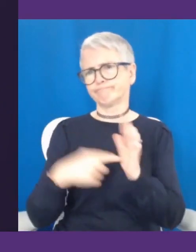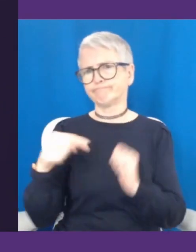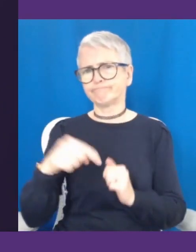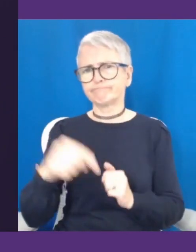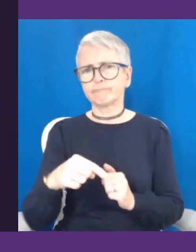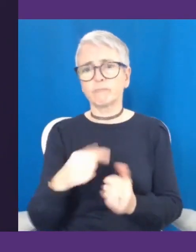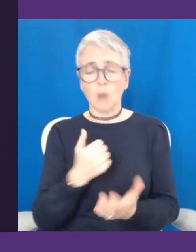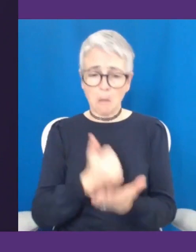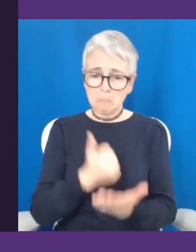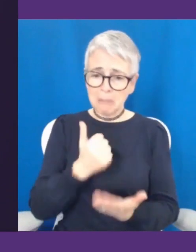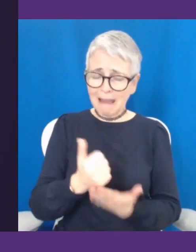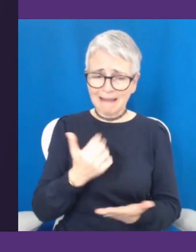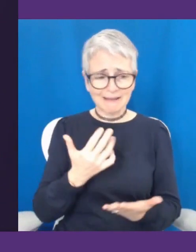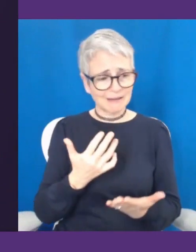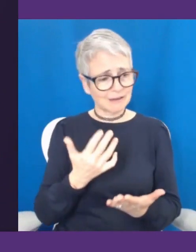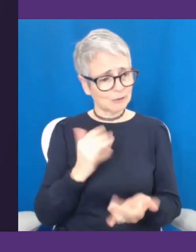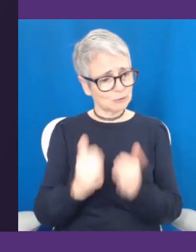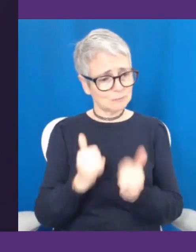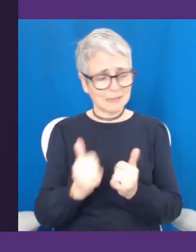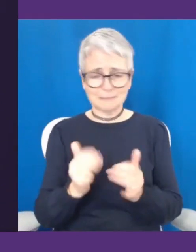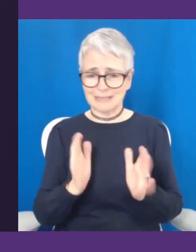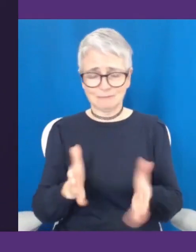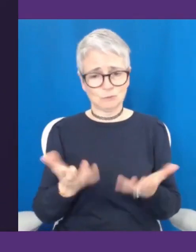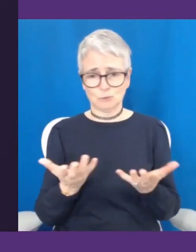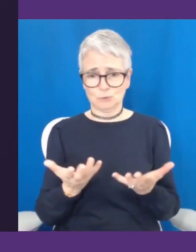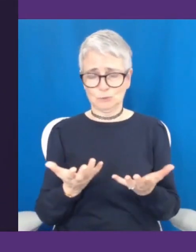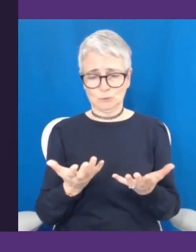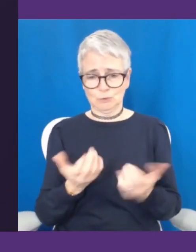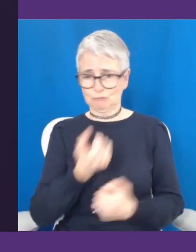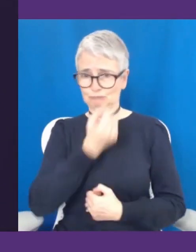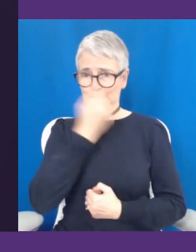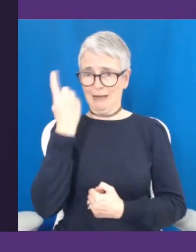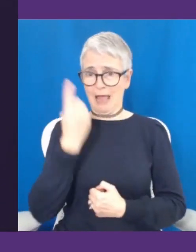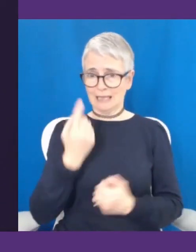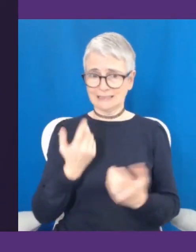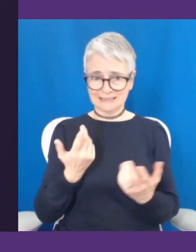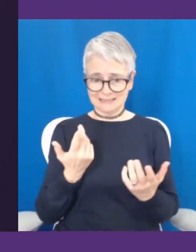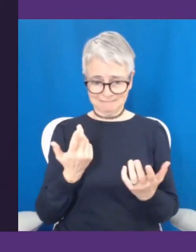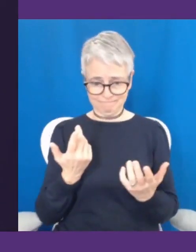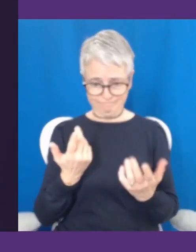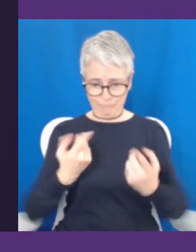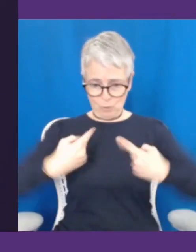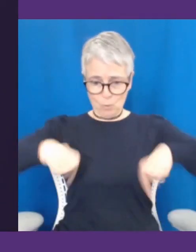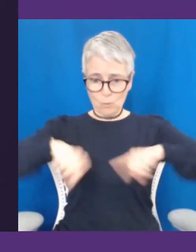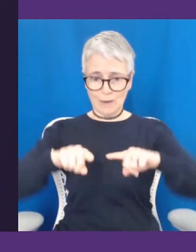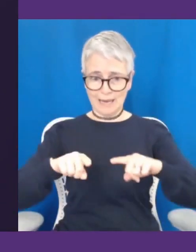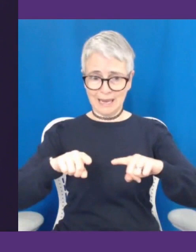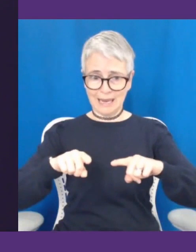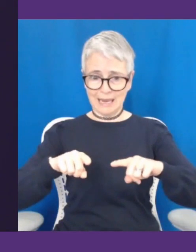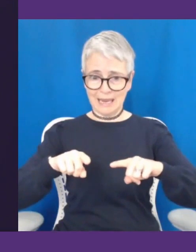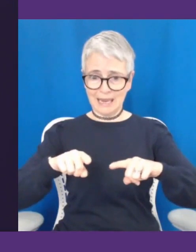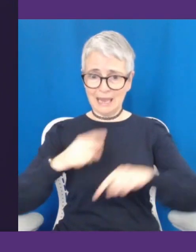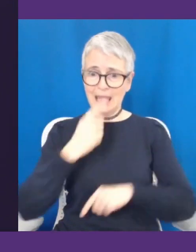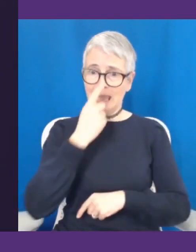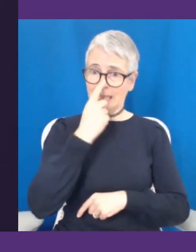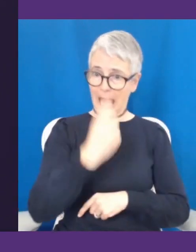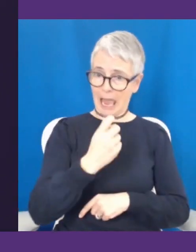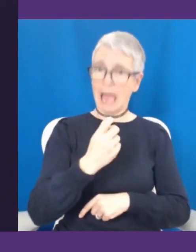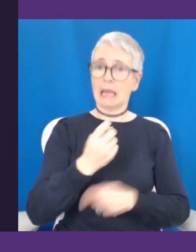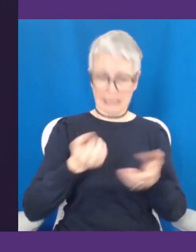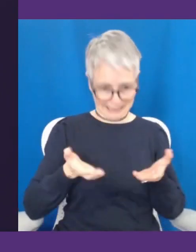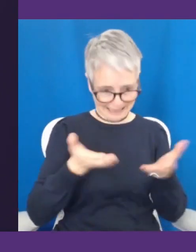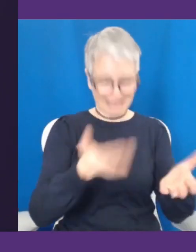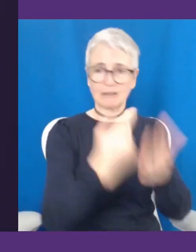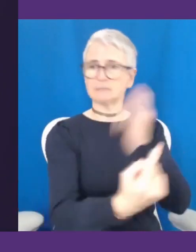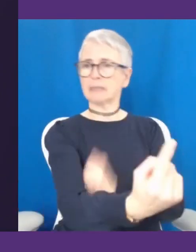have to realize the privilege we have, the ability to either provide greater independence or take away independence from an